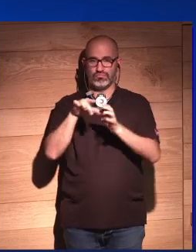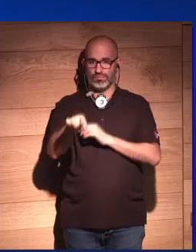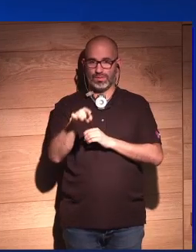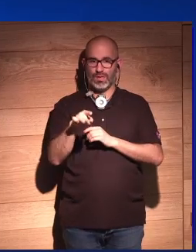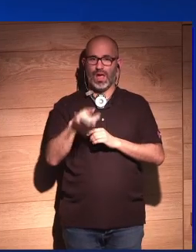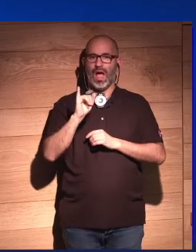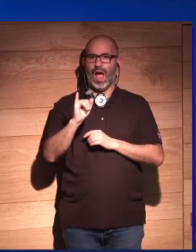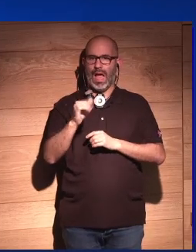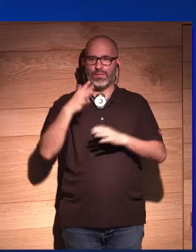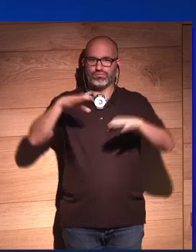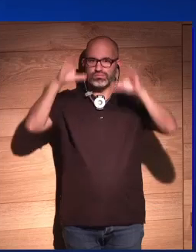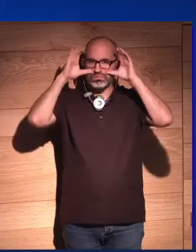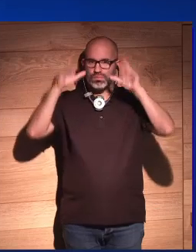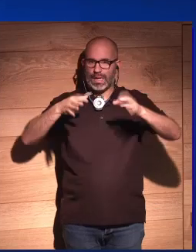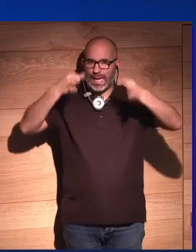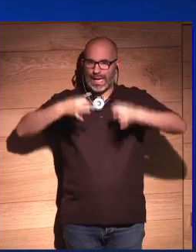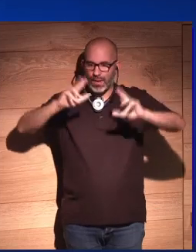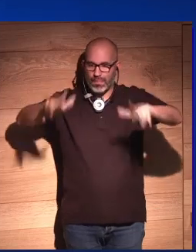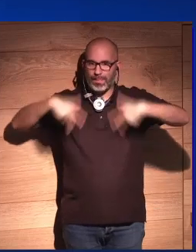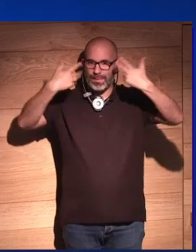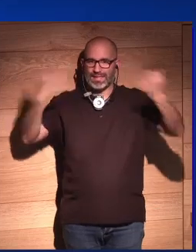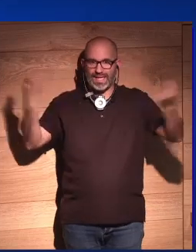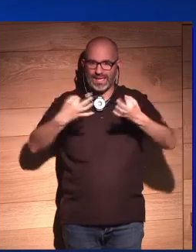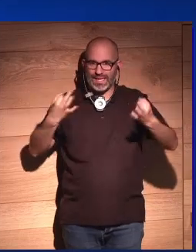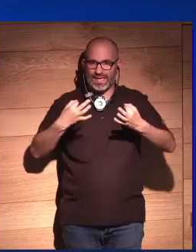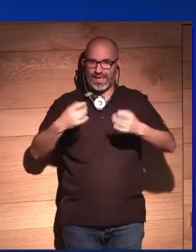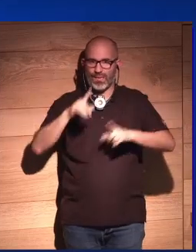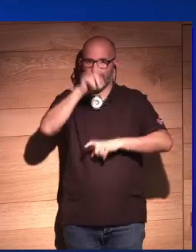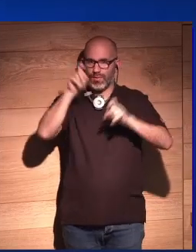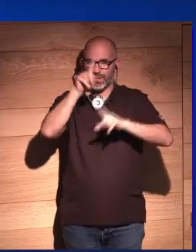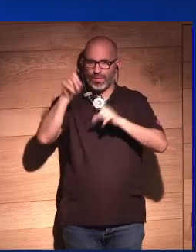actually allows us to even ask those questions. But